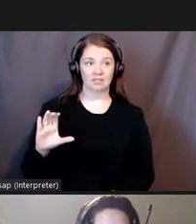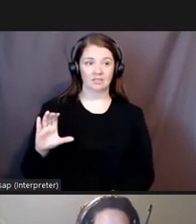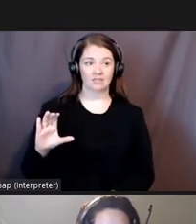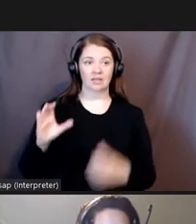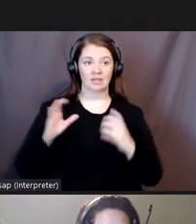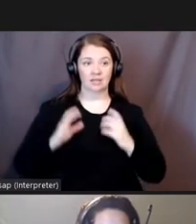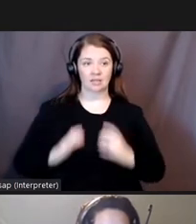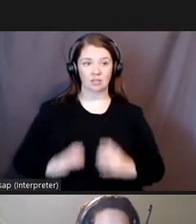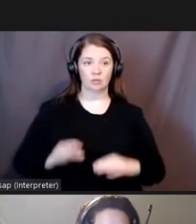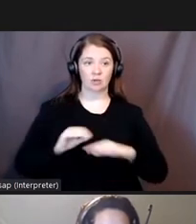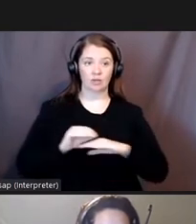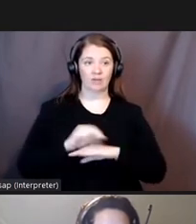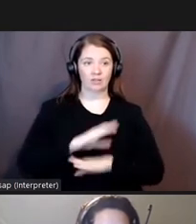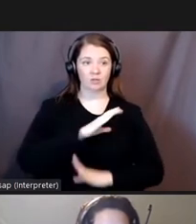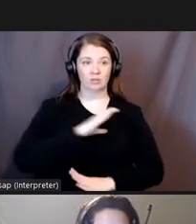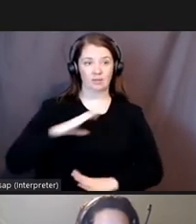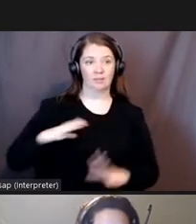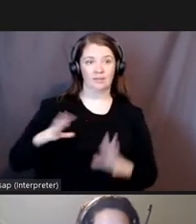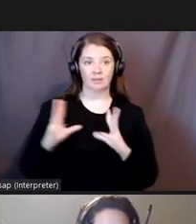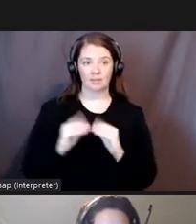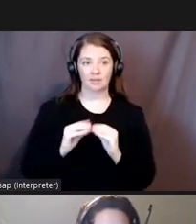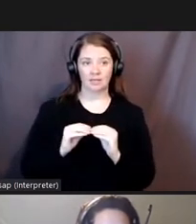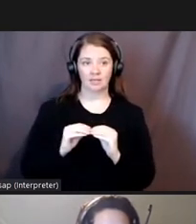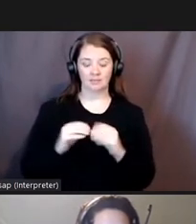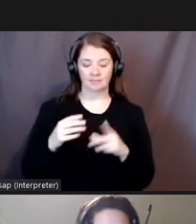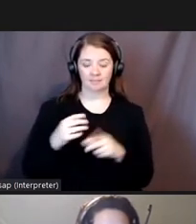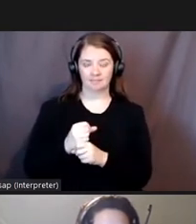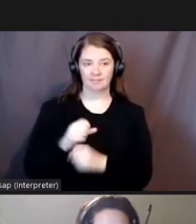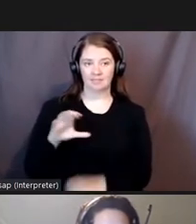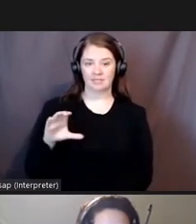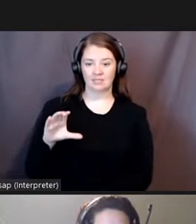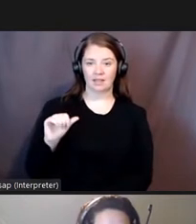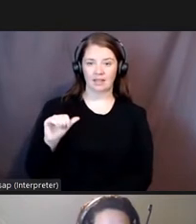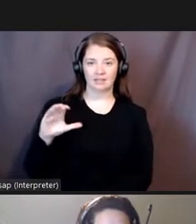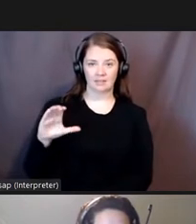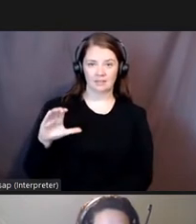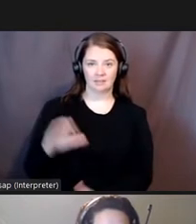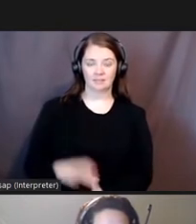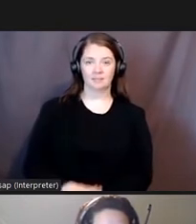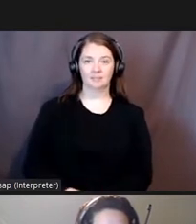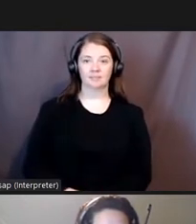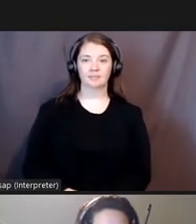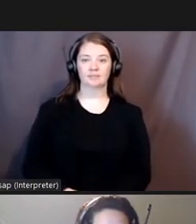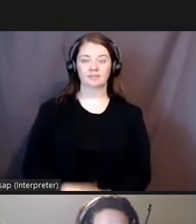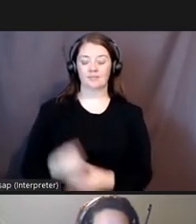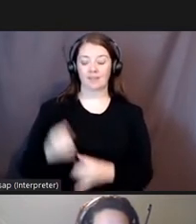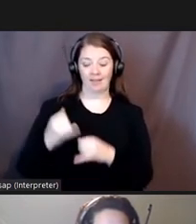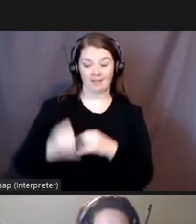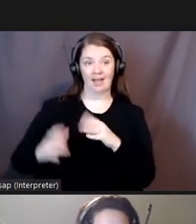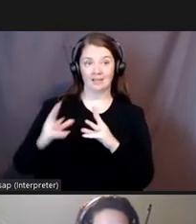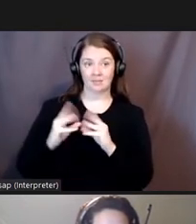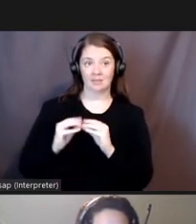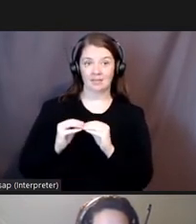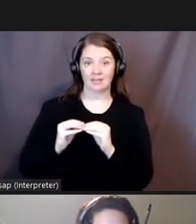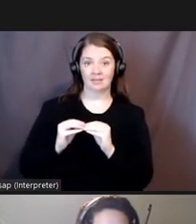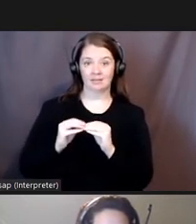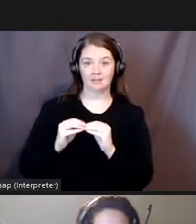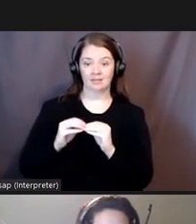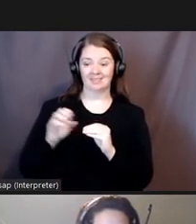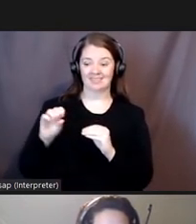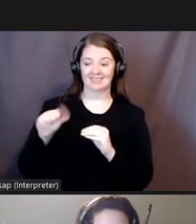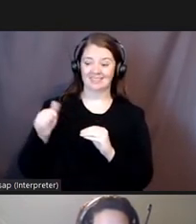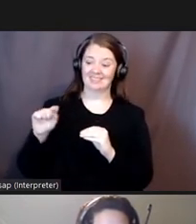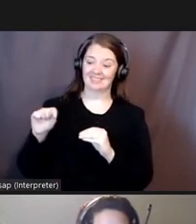Consumer Advisory Committee meeting, the CAC. This will be our last meeting for the 10th